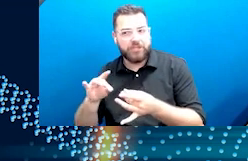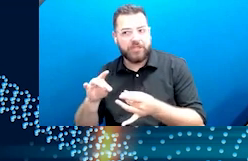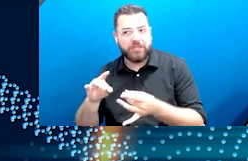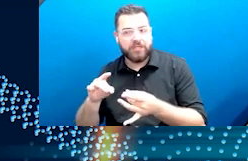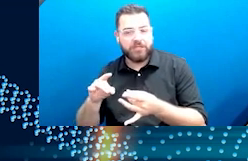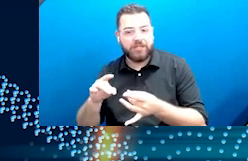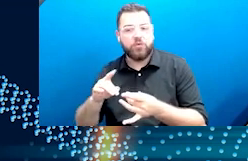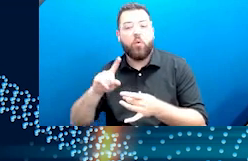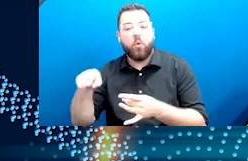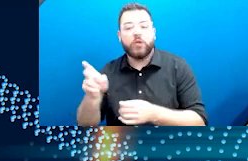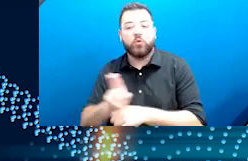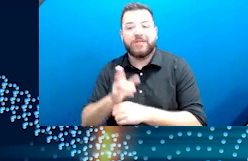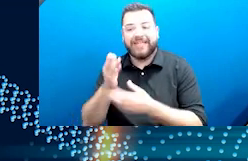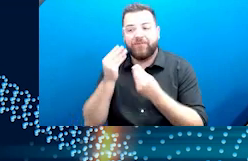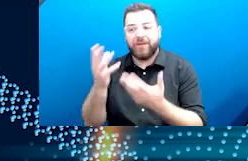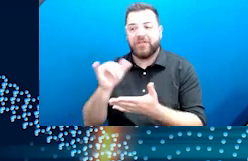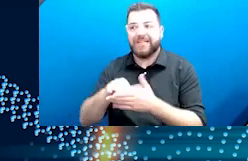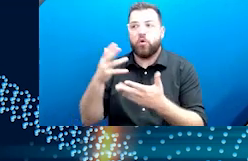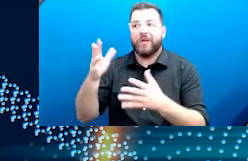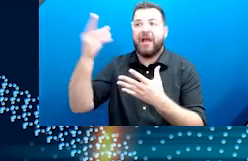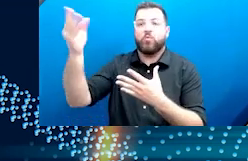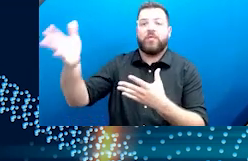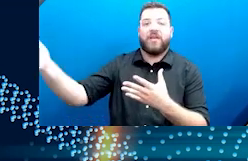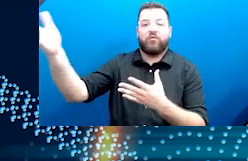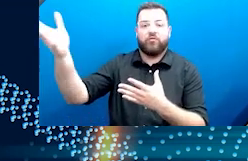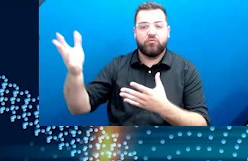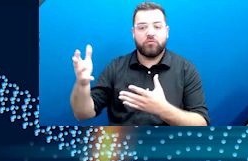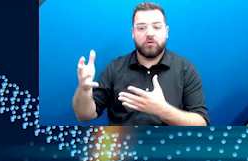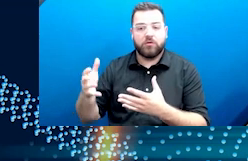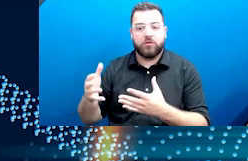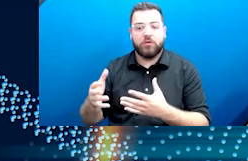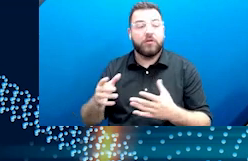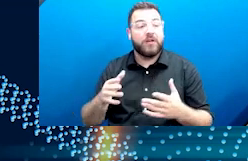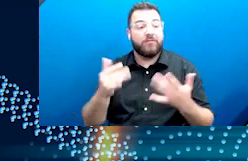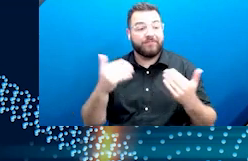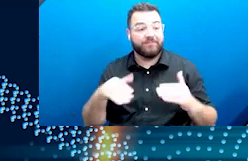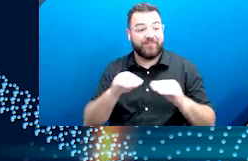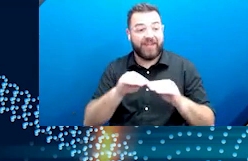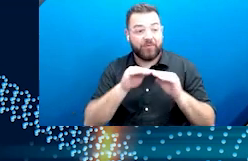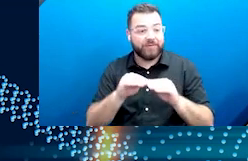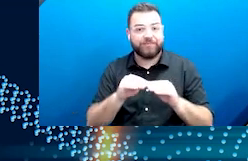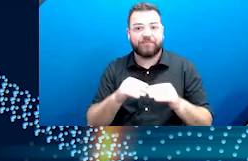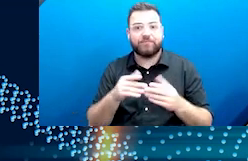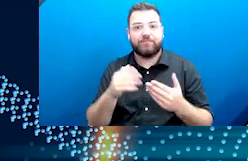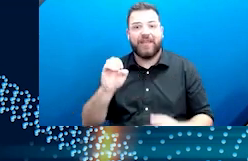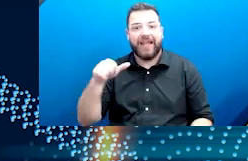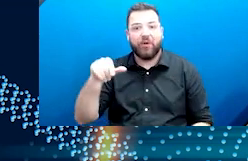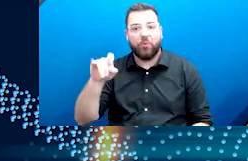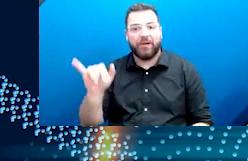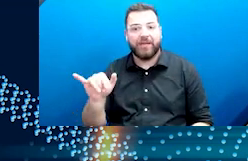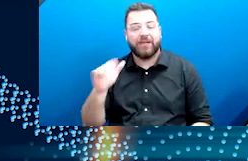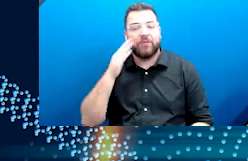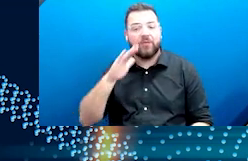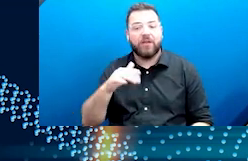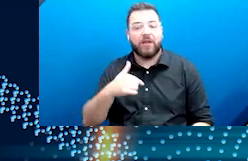been given. So, but it is a good jumping off point. And as far as we go with equity, this one is huge. I was lucky in the fact that I did grow up in a very